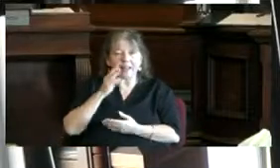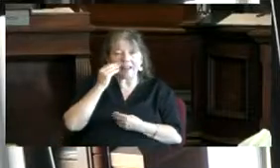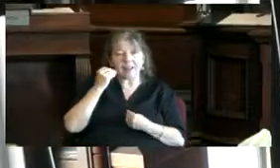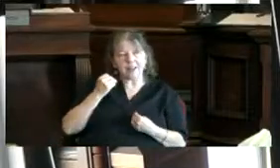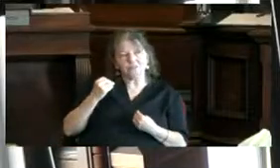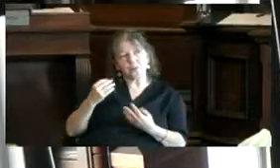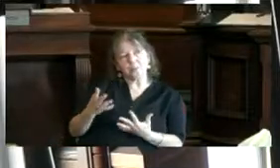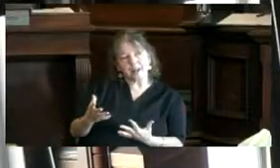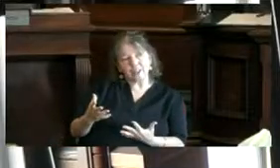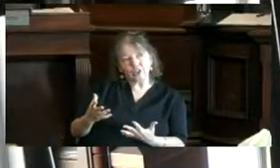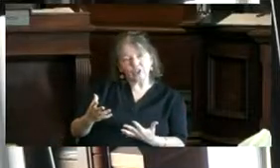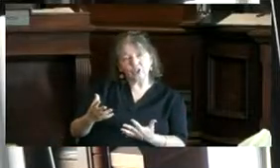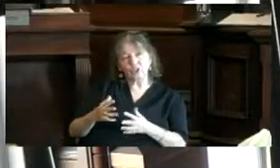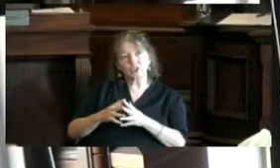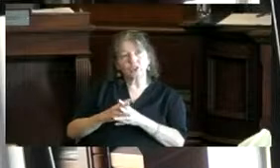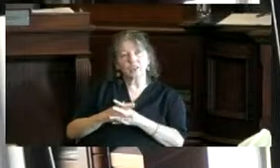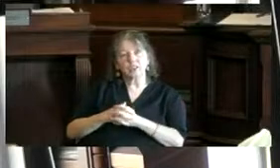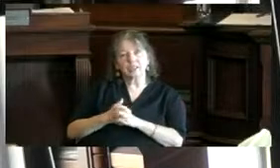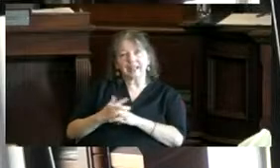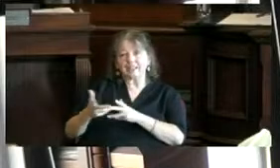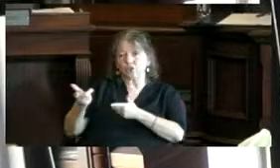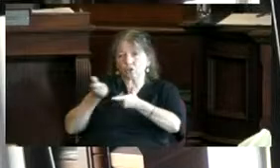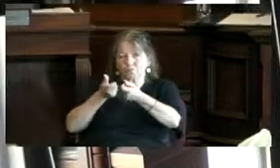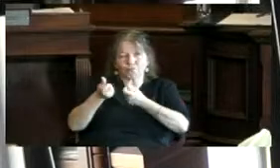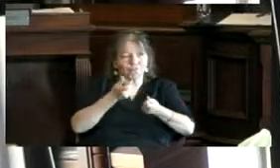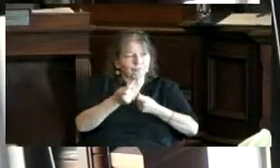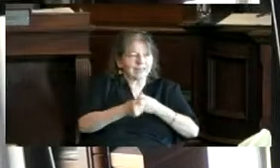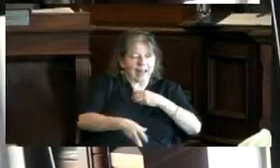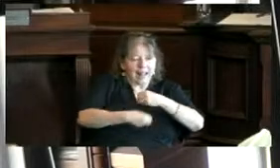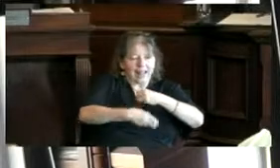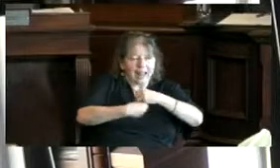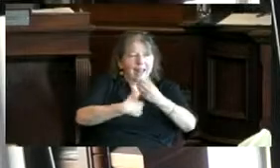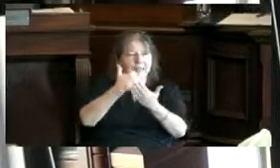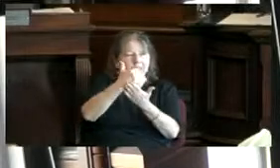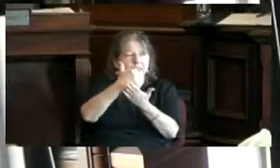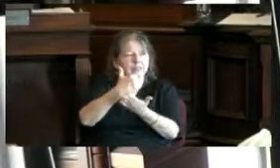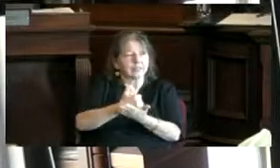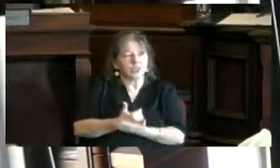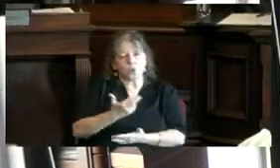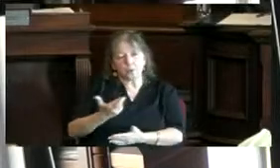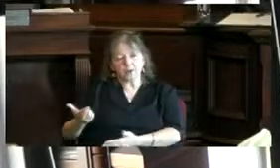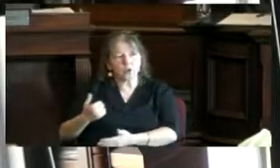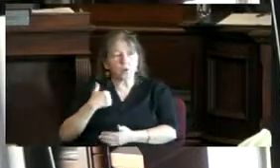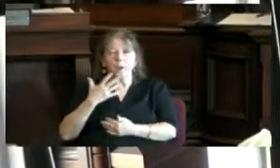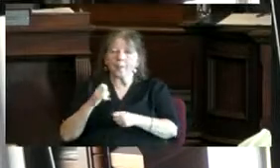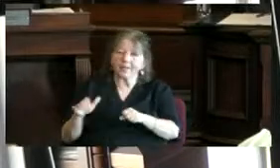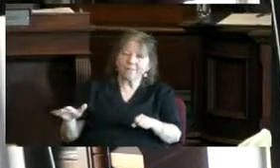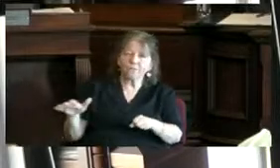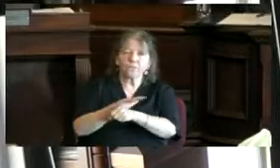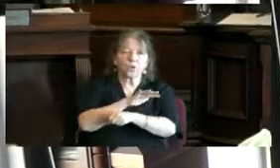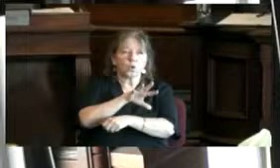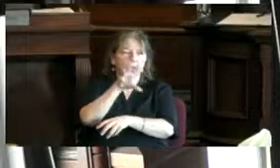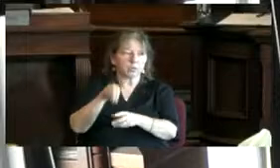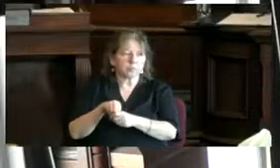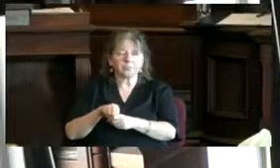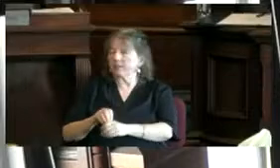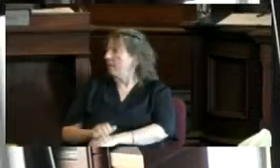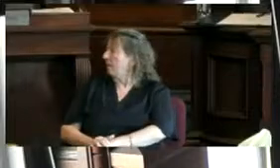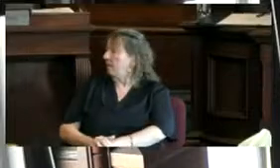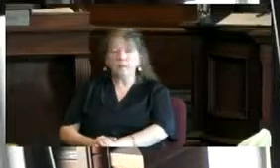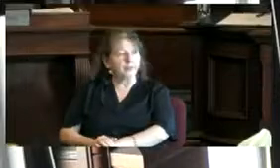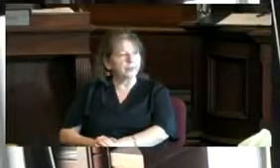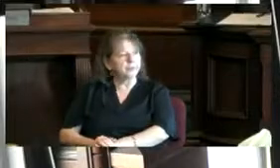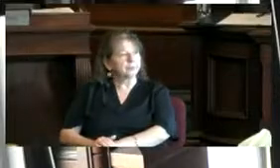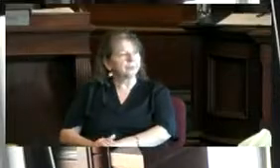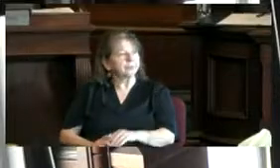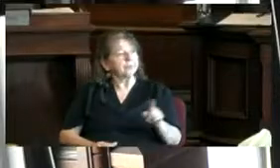information. You know, it just getting those additional resources added to make sure that it's a fully encompassed document. And how just are to you? Follow